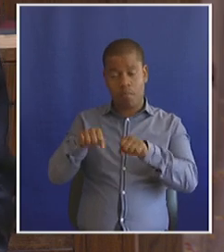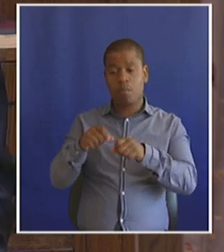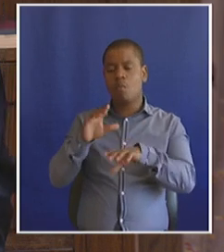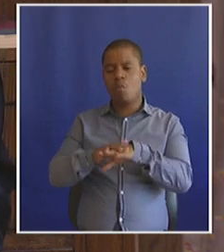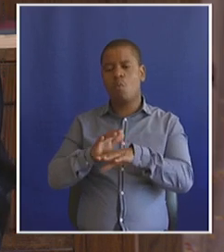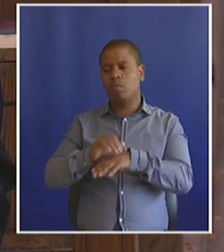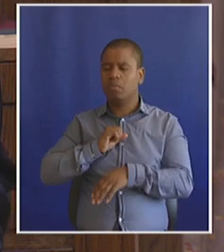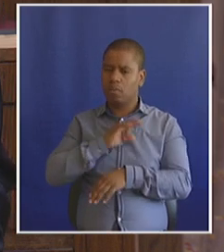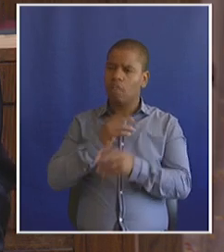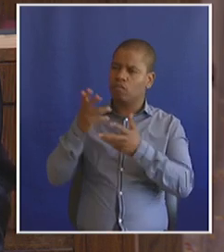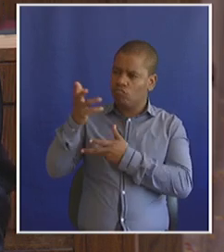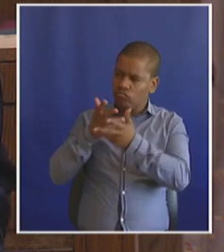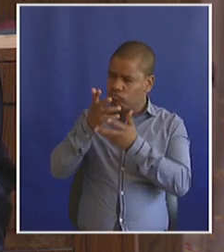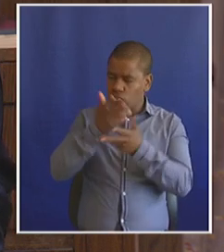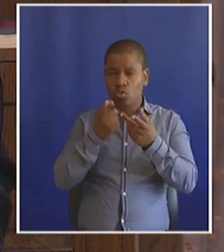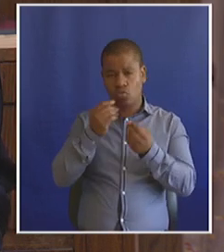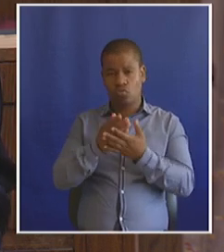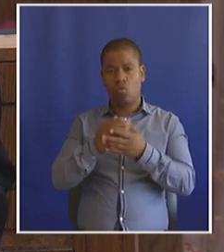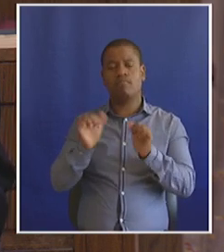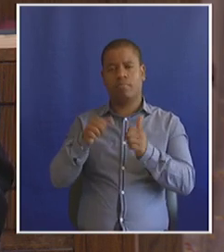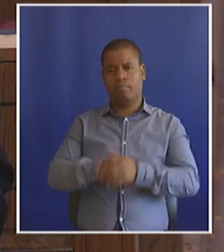of staff, and providing direction.